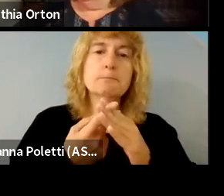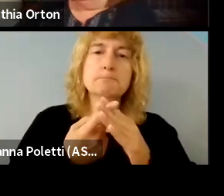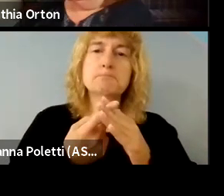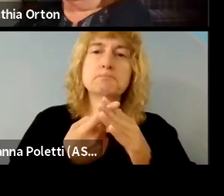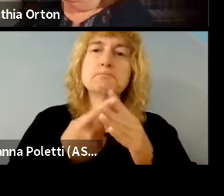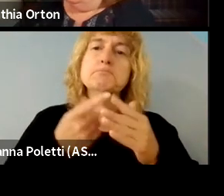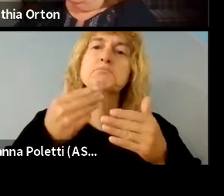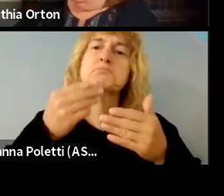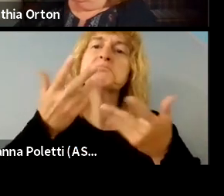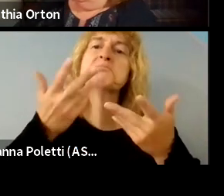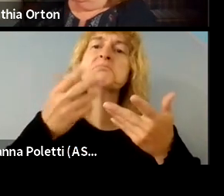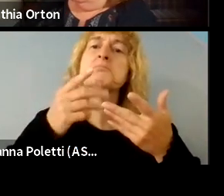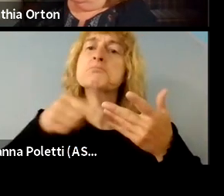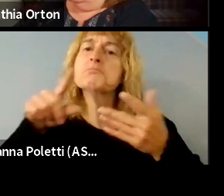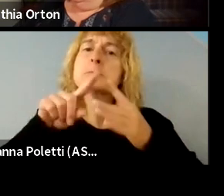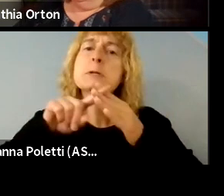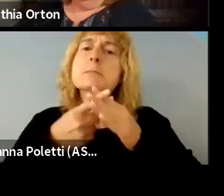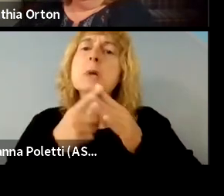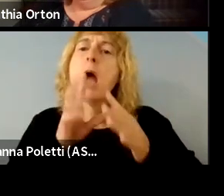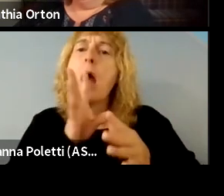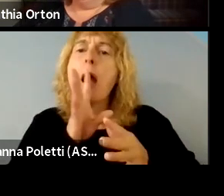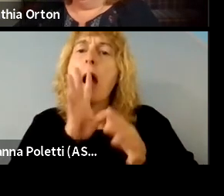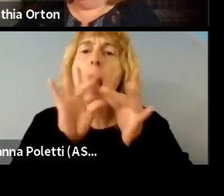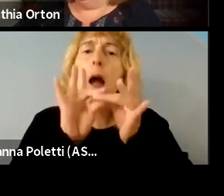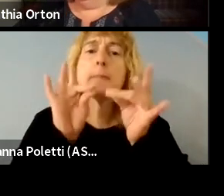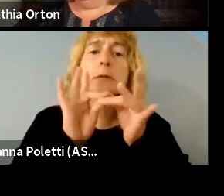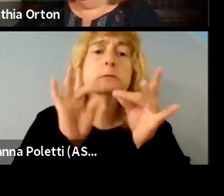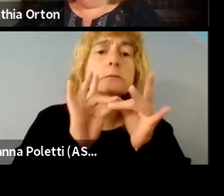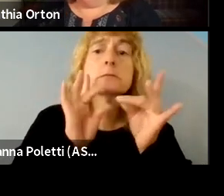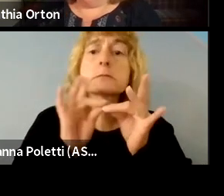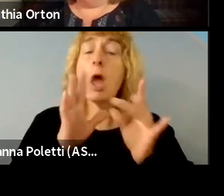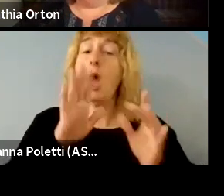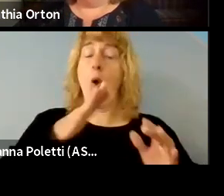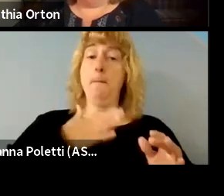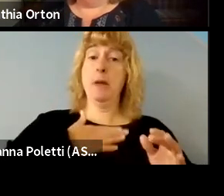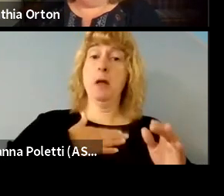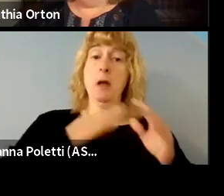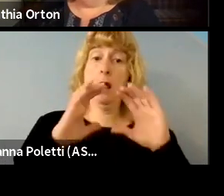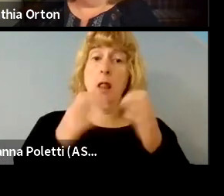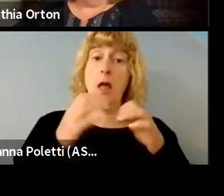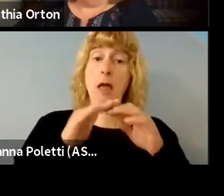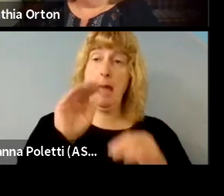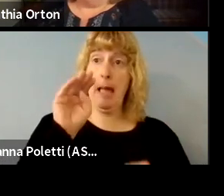preliminary comments. In my class at the MSU,